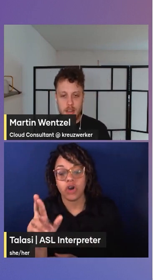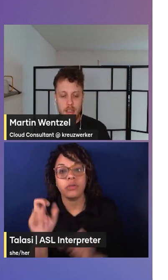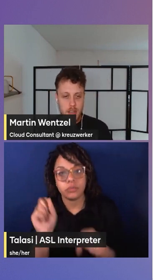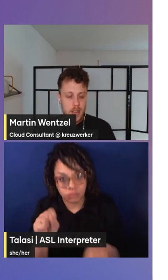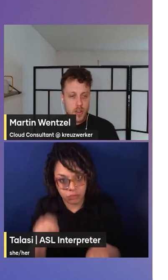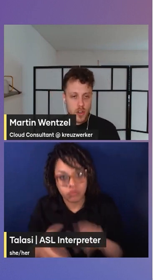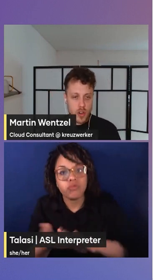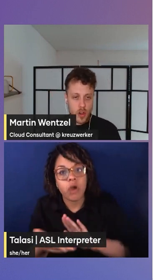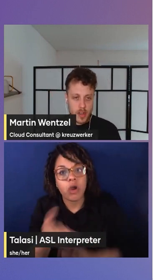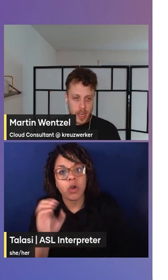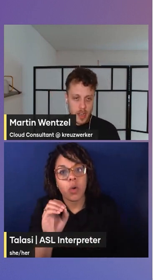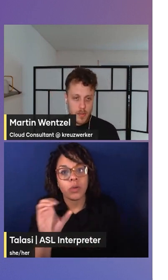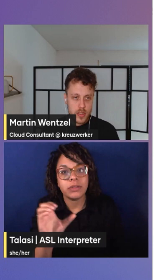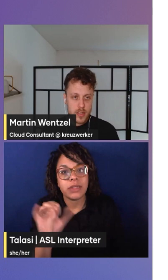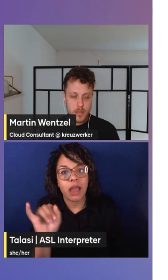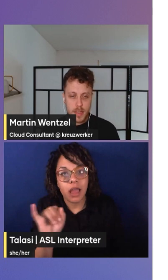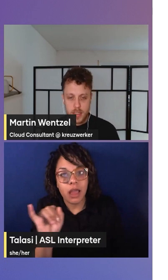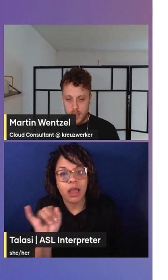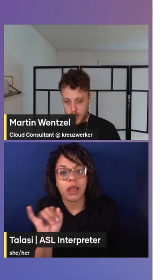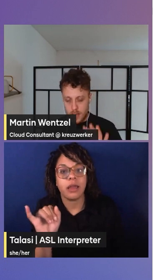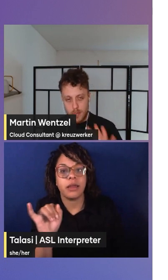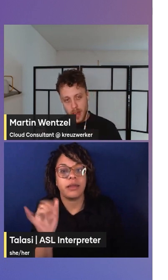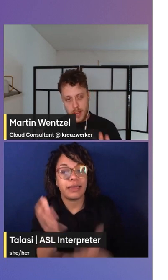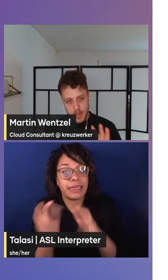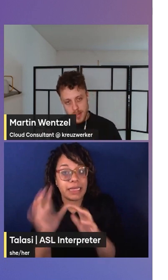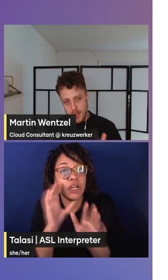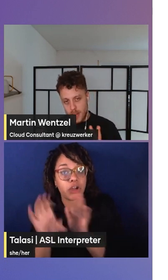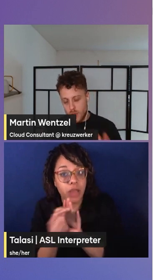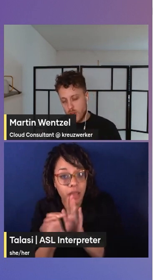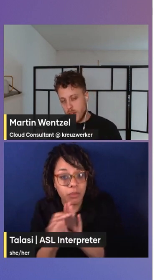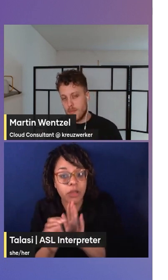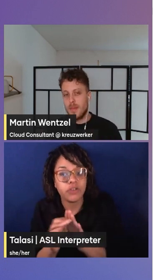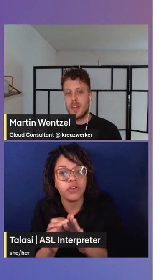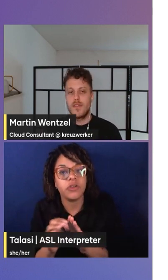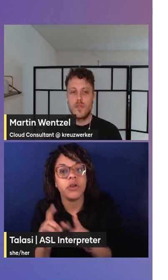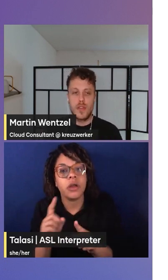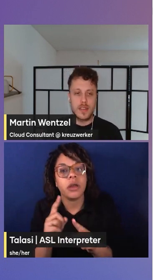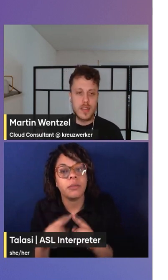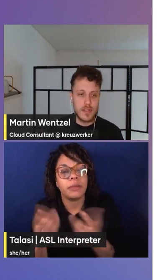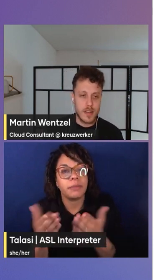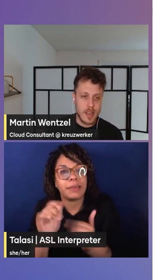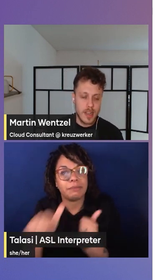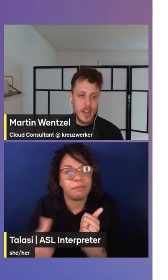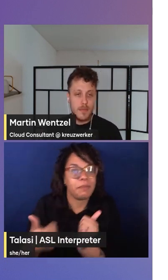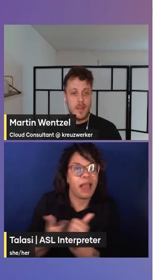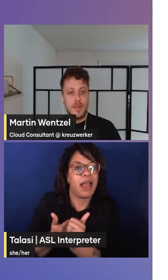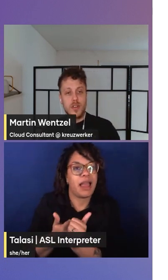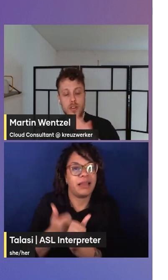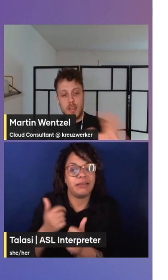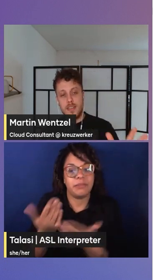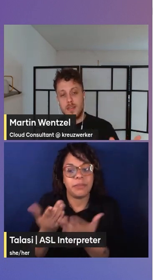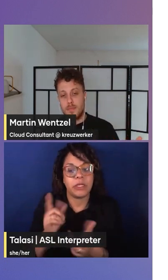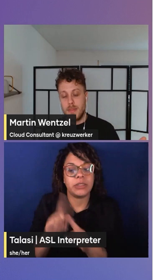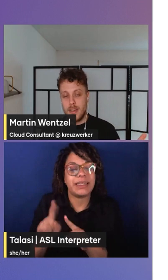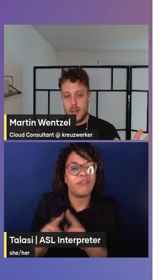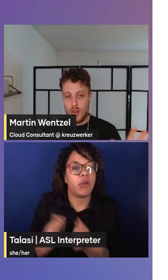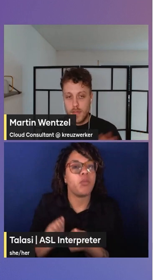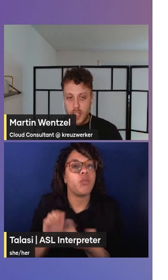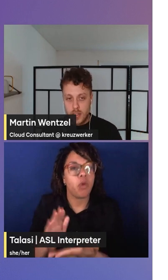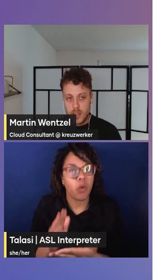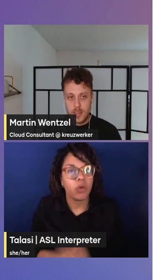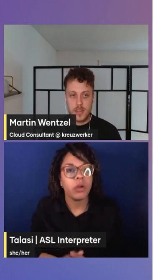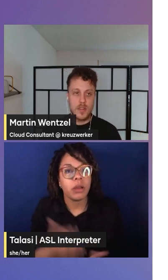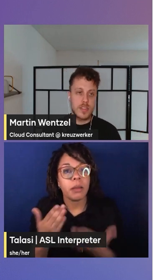OCI container images, but still behind the scenes, they're doing maybe a few things differently. Maybe Docker has